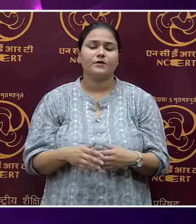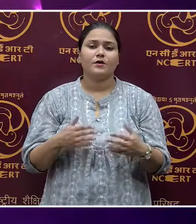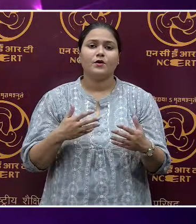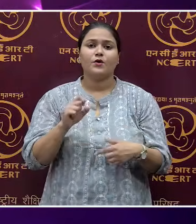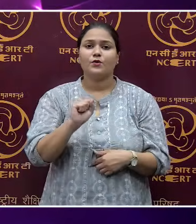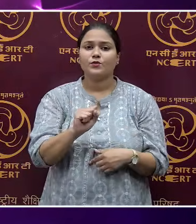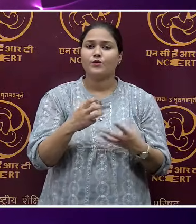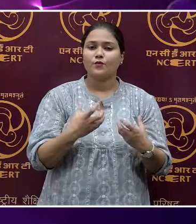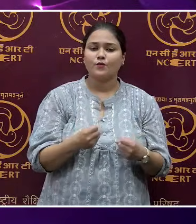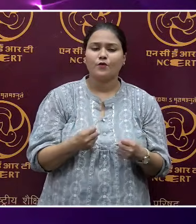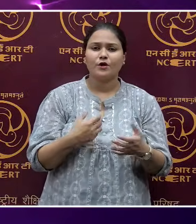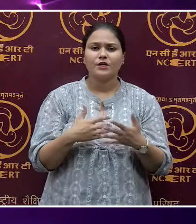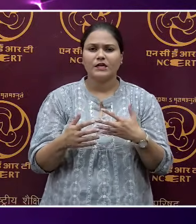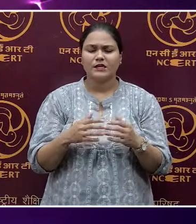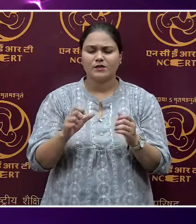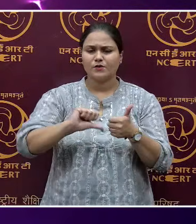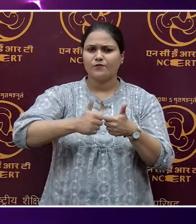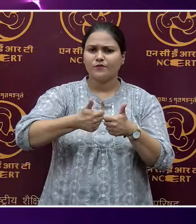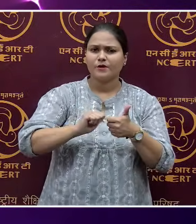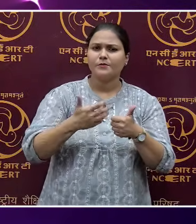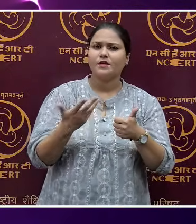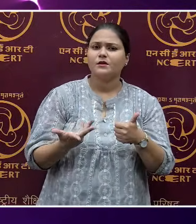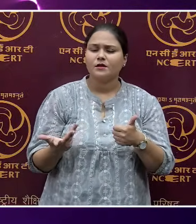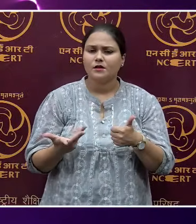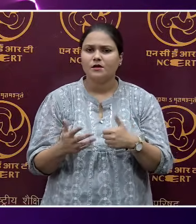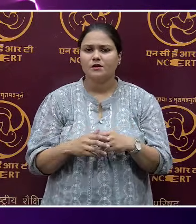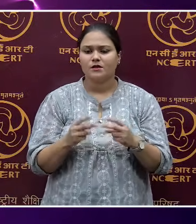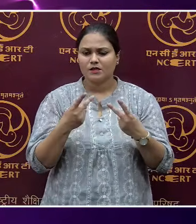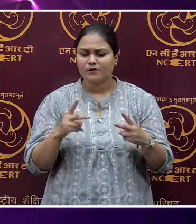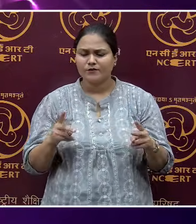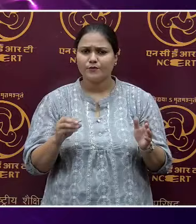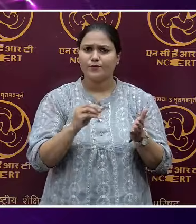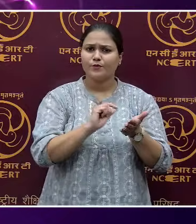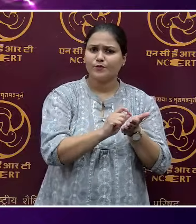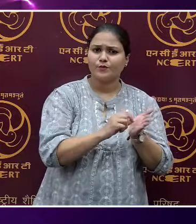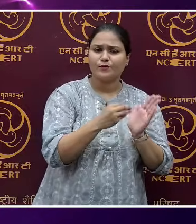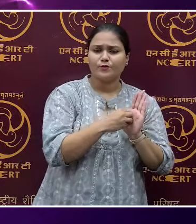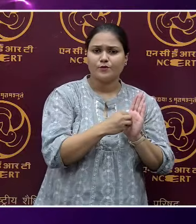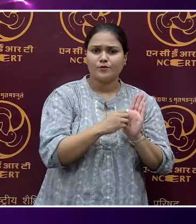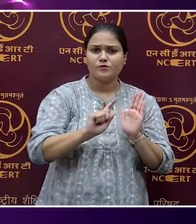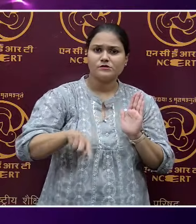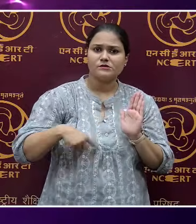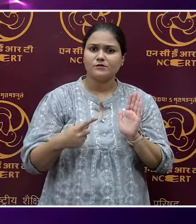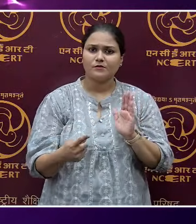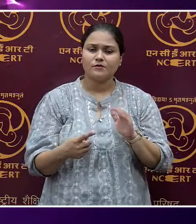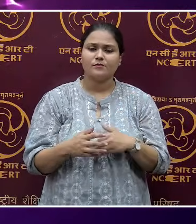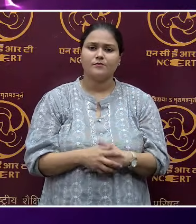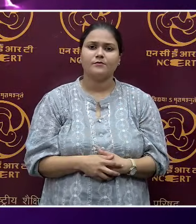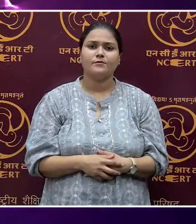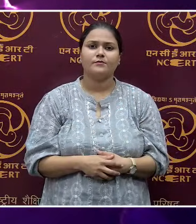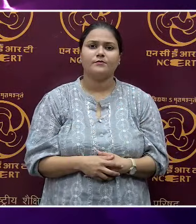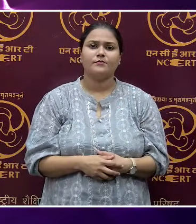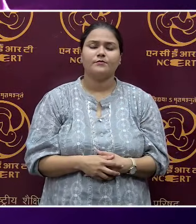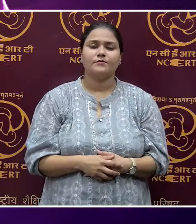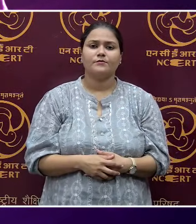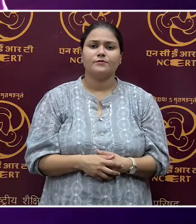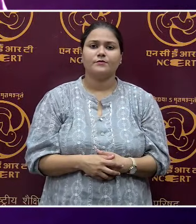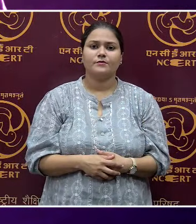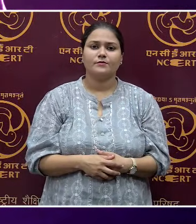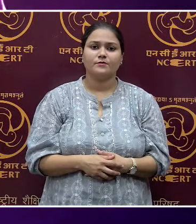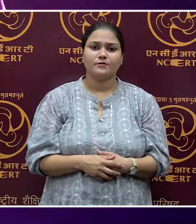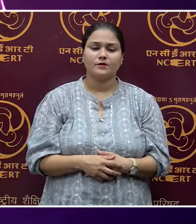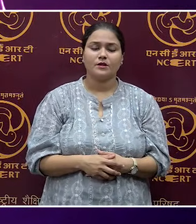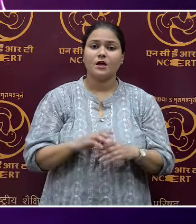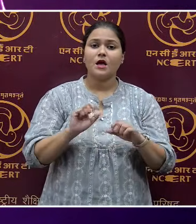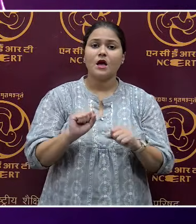you want to give the feedback, these things. And after that you have to rate the things, like how do you rate the